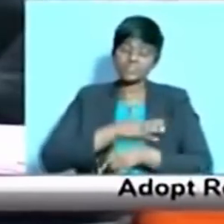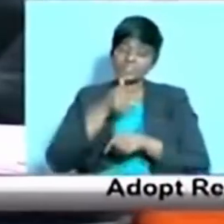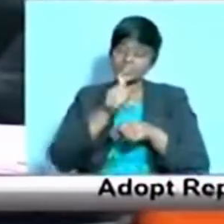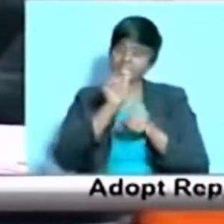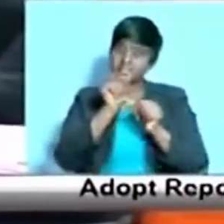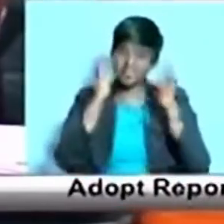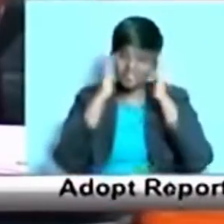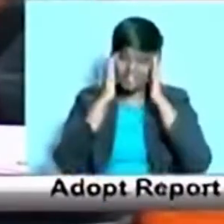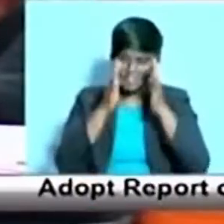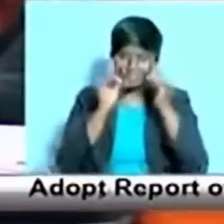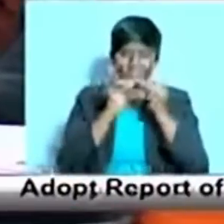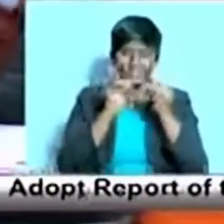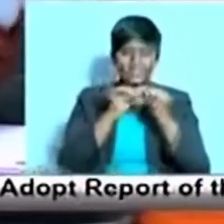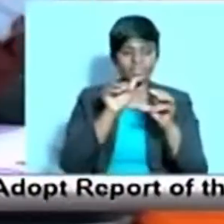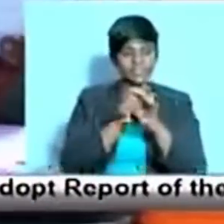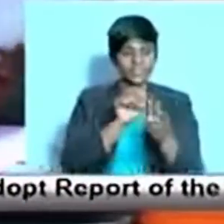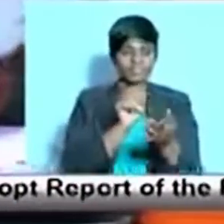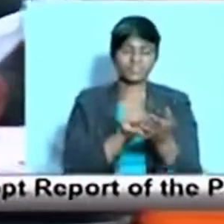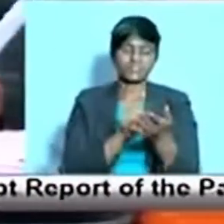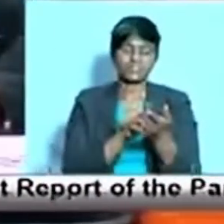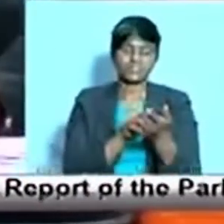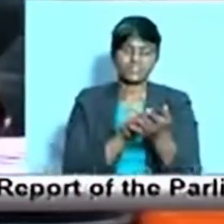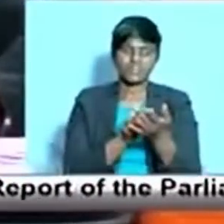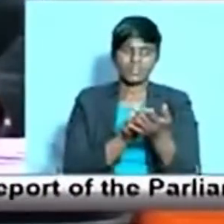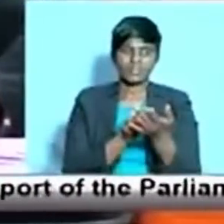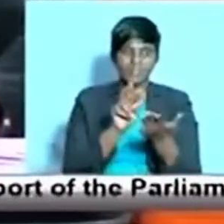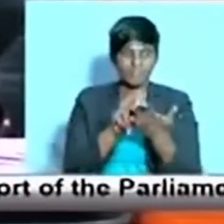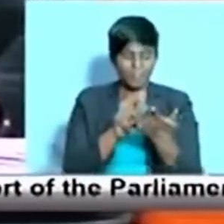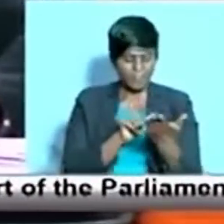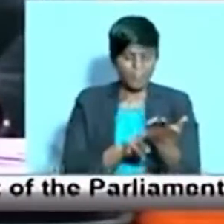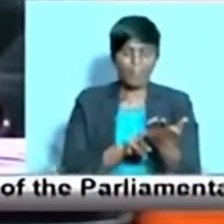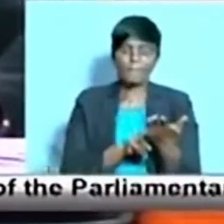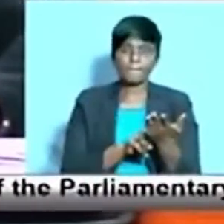be focused on the report?